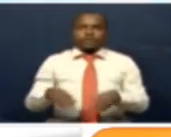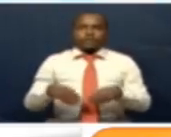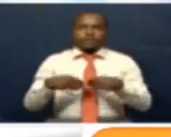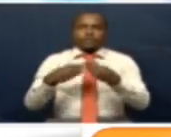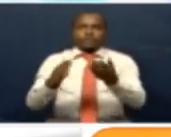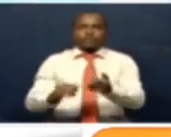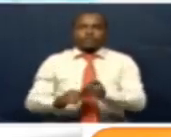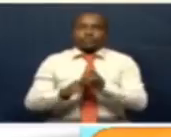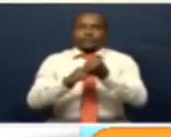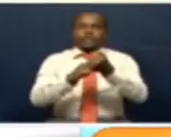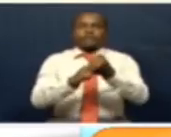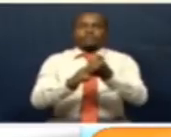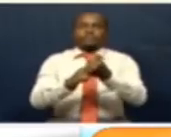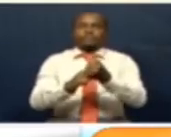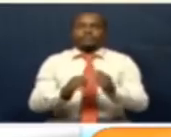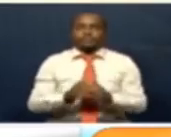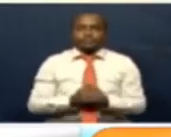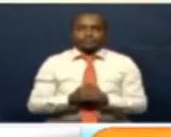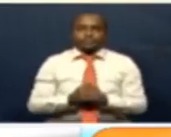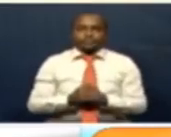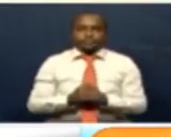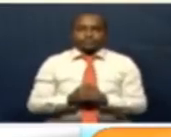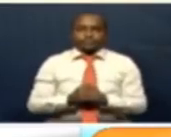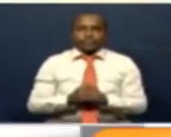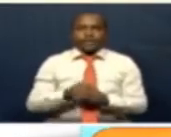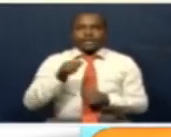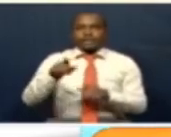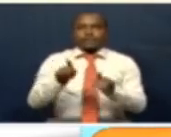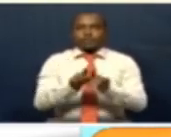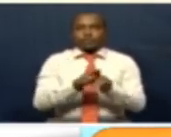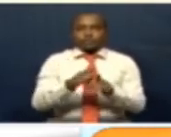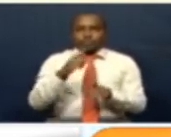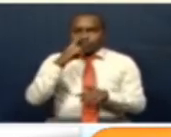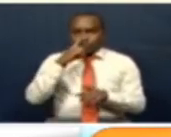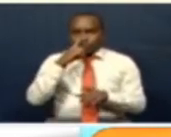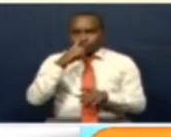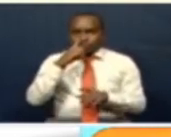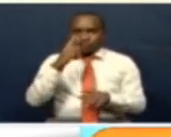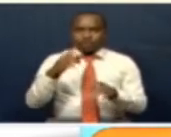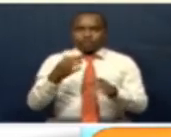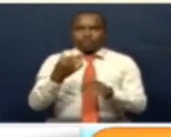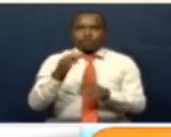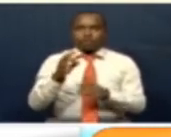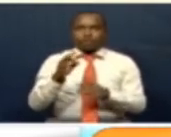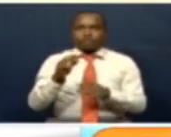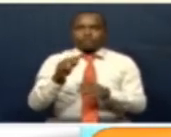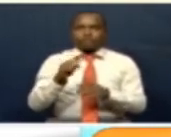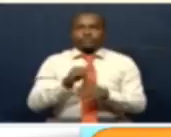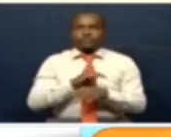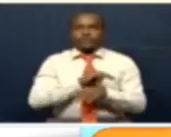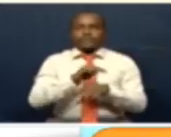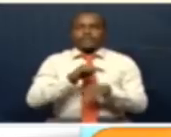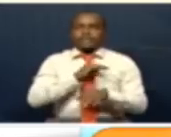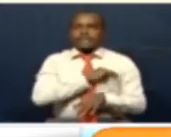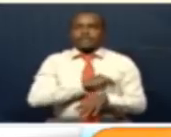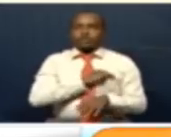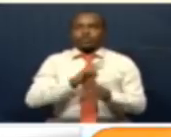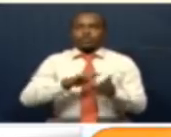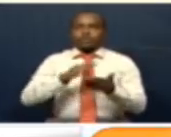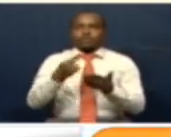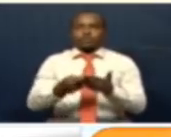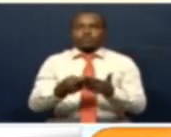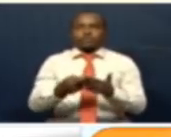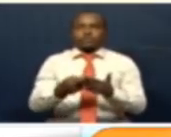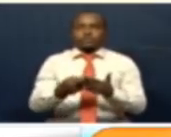support. This is also the home of the very rich natural resources, from minerals to